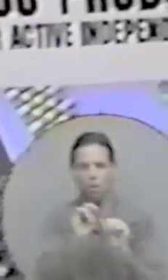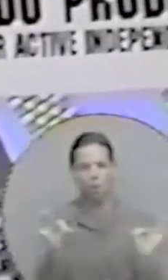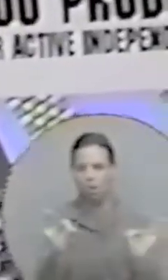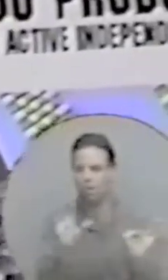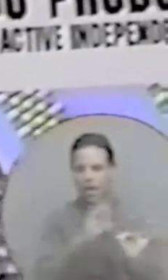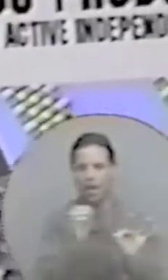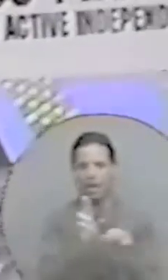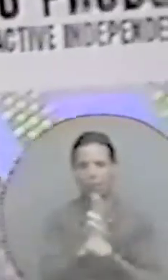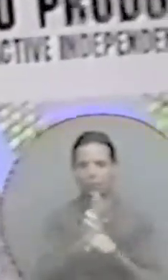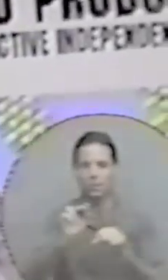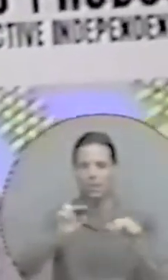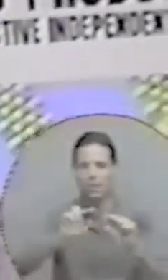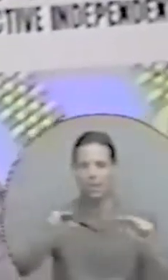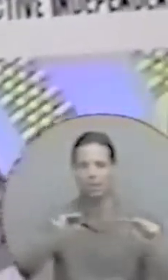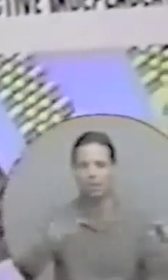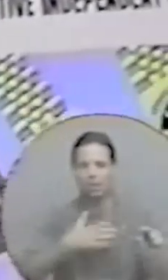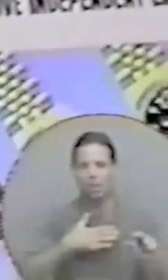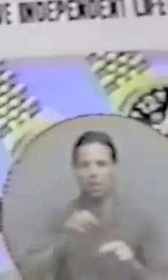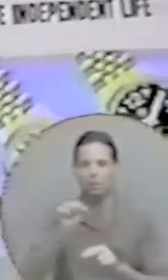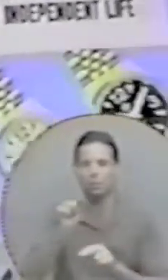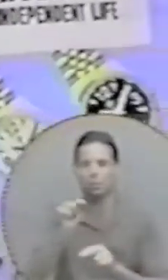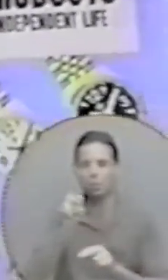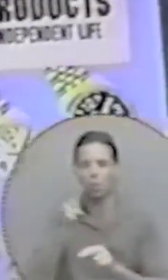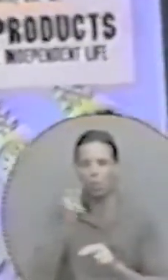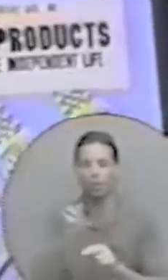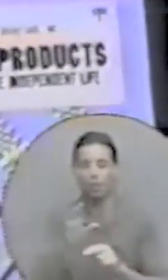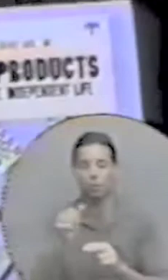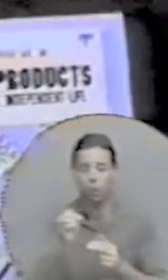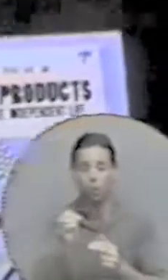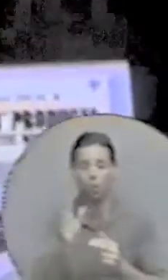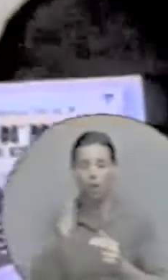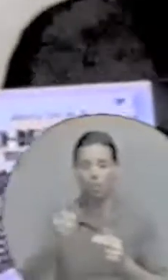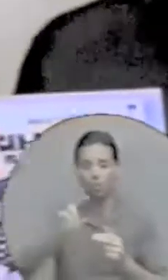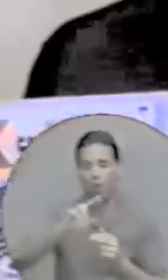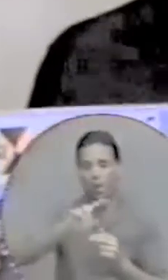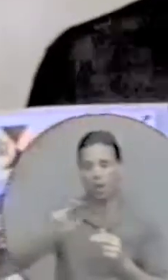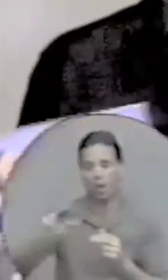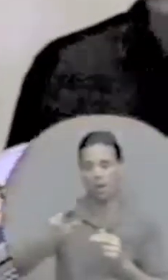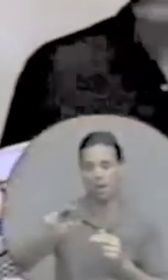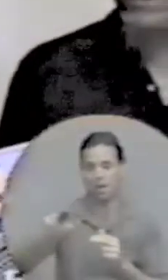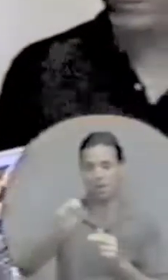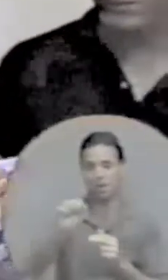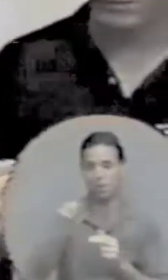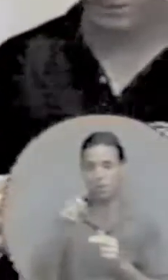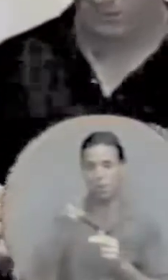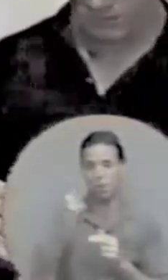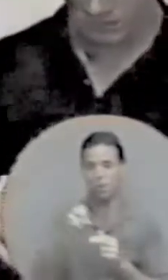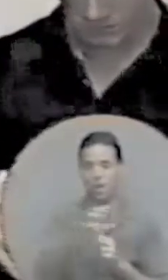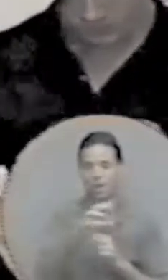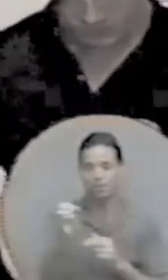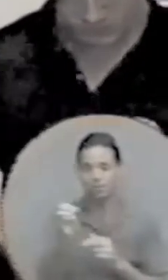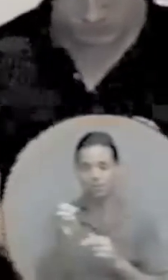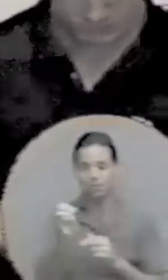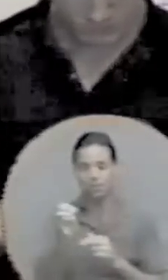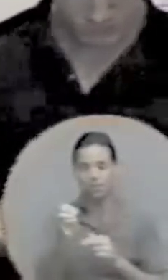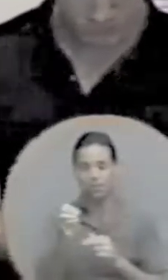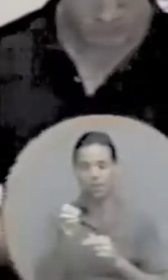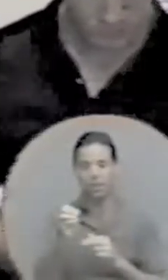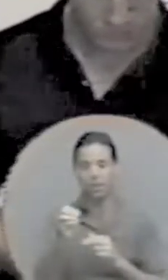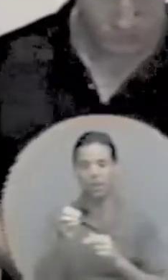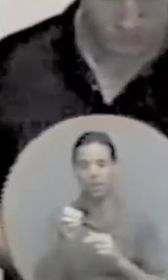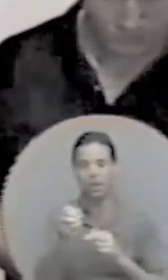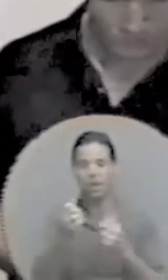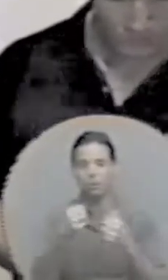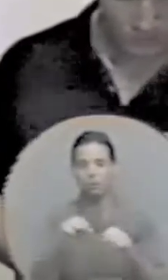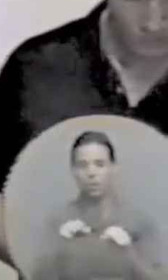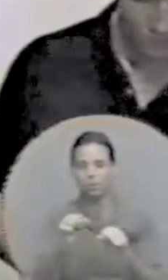I use it to label my stove so that I put it along the side of the stove, and I line it up so that